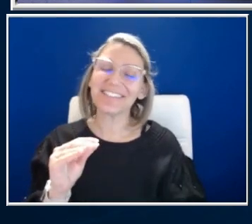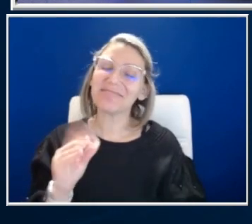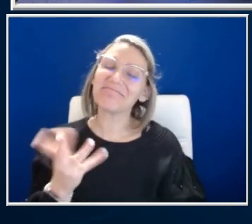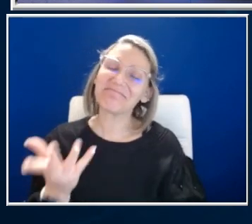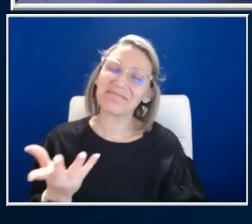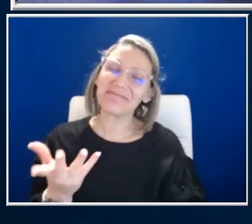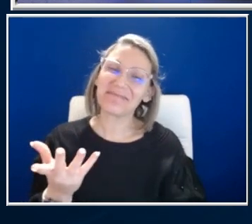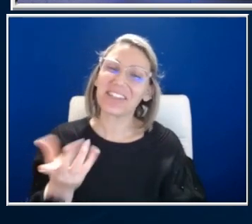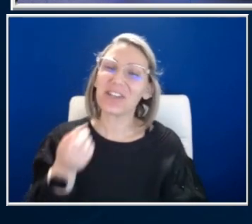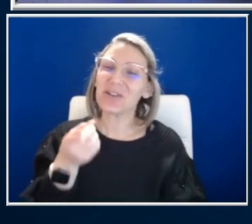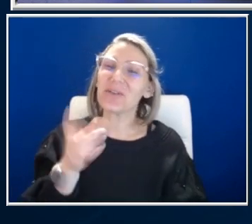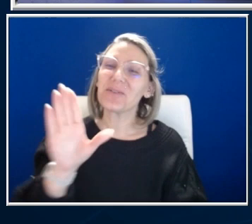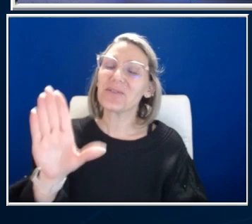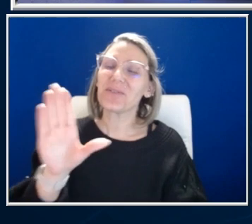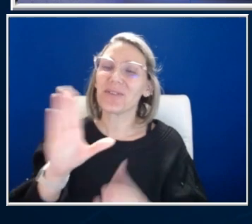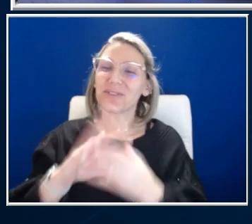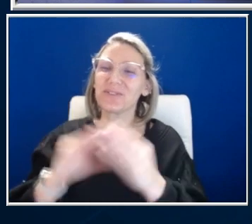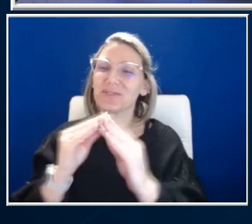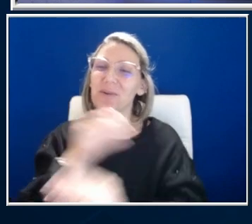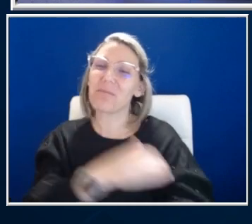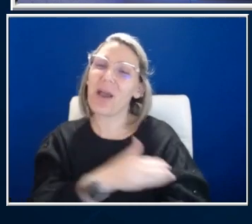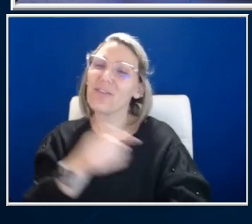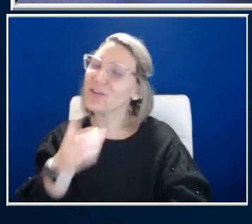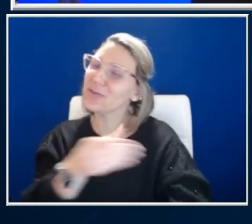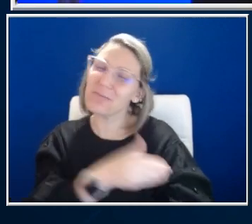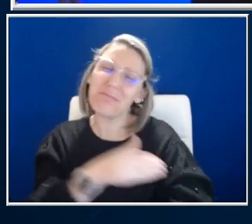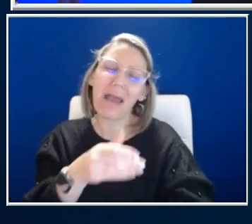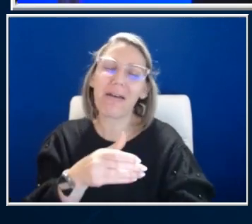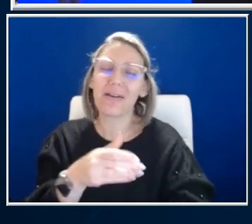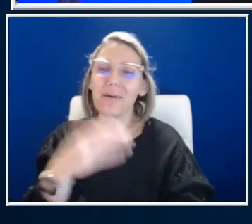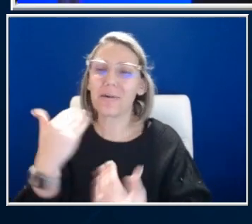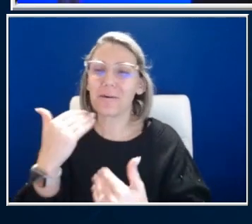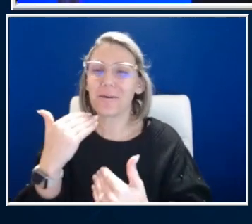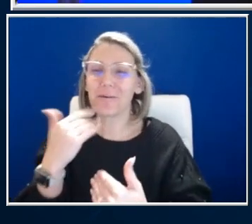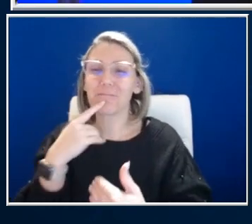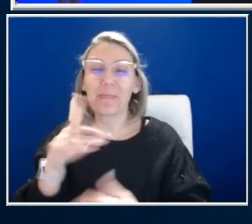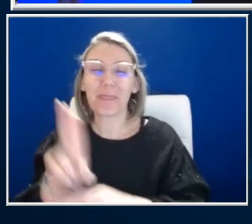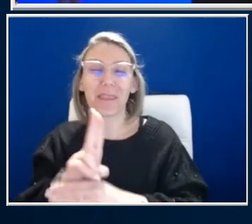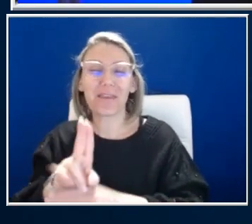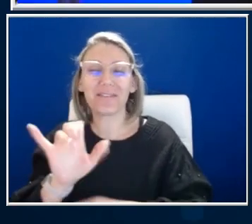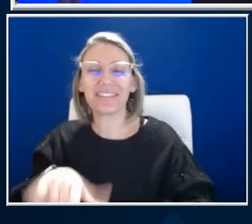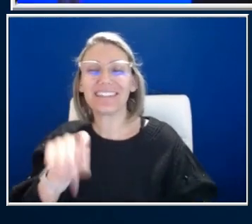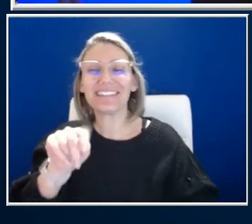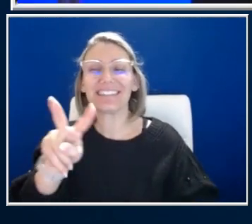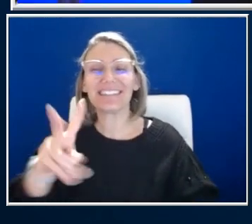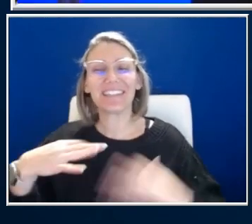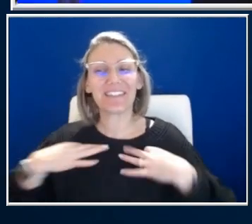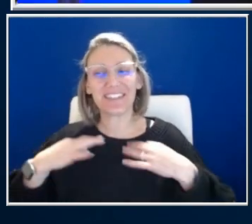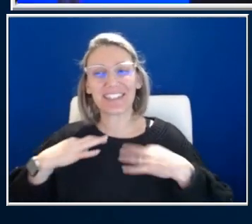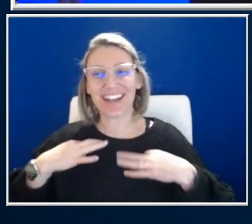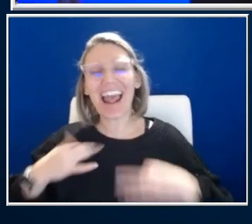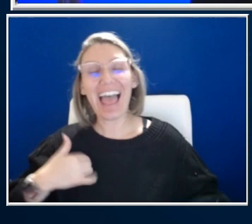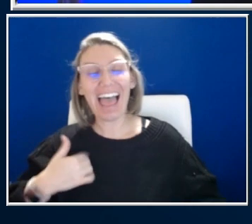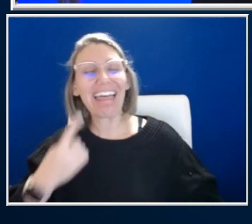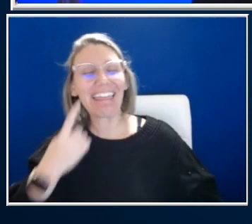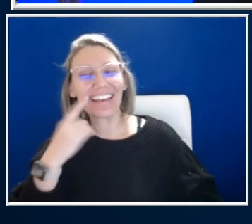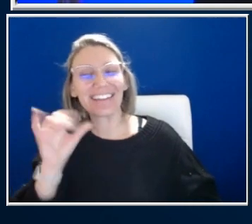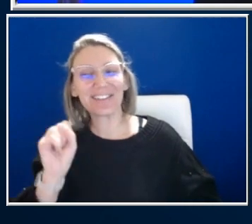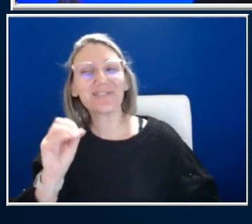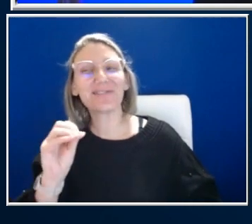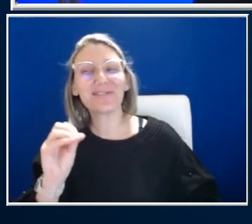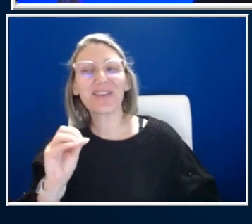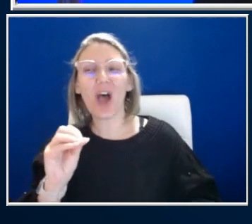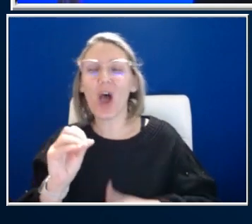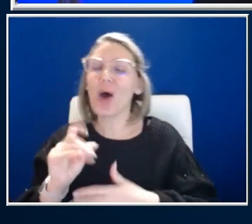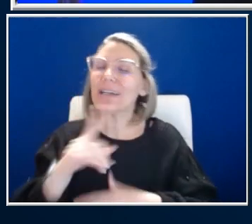story is powerful. You are powerful. I have a feeling you're going to be wearing your TV shirt a lot more often in the future. So keep that handy, keep it dry clean, keep it steamed. It's